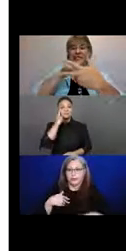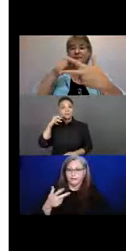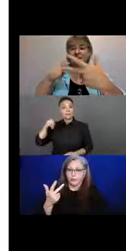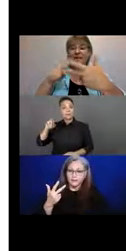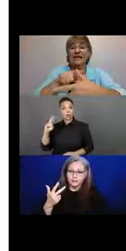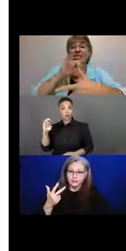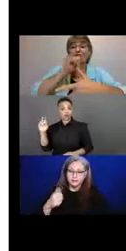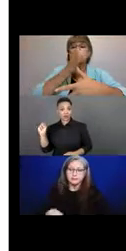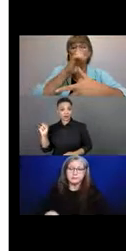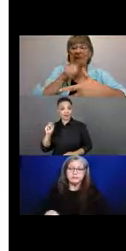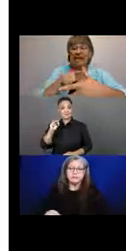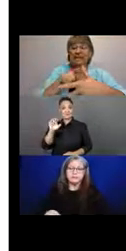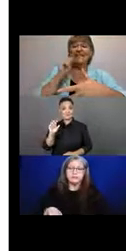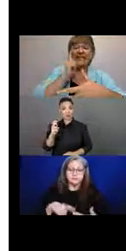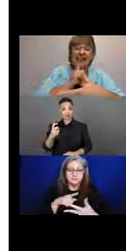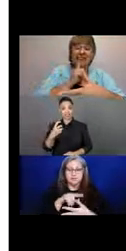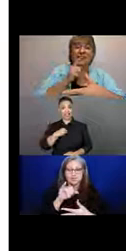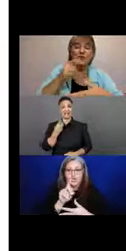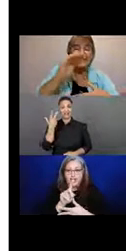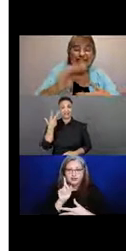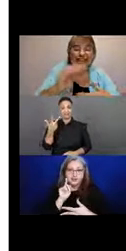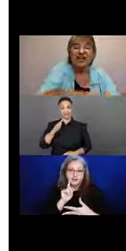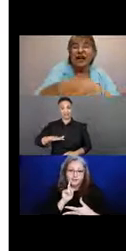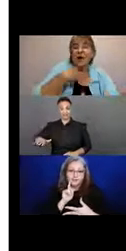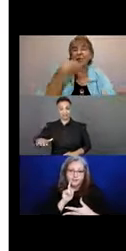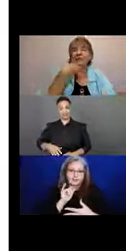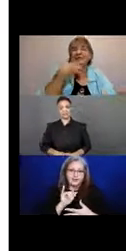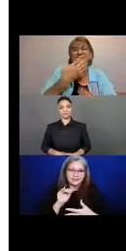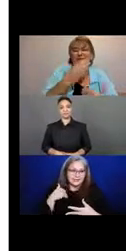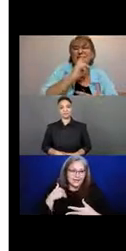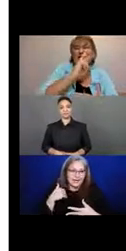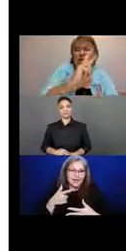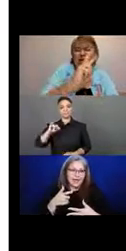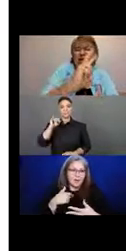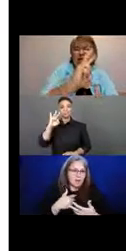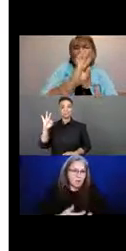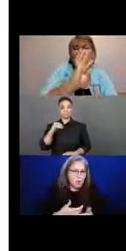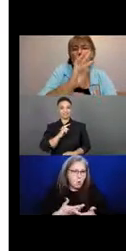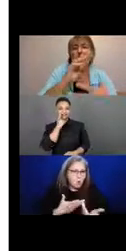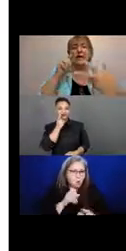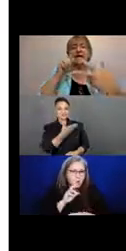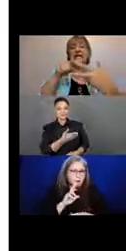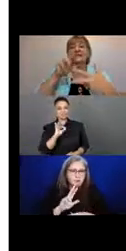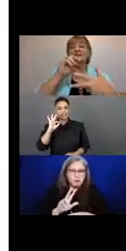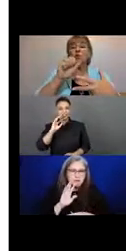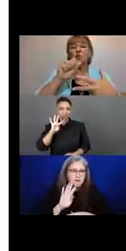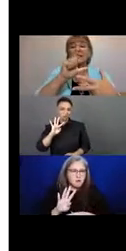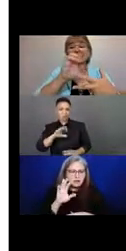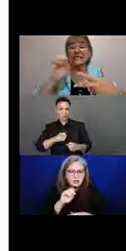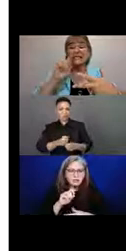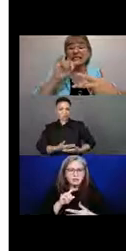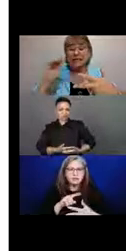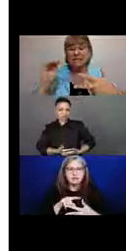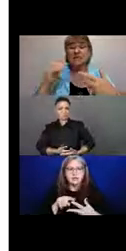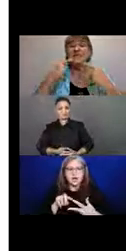kids. Jed, deaf, he was young, I'm holding, he was maybe 3 or 4. This is